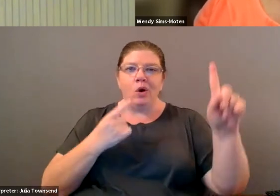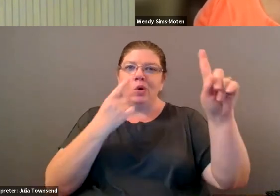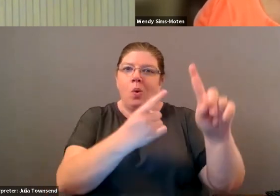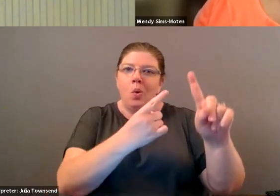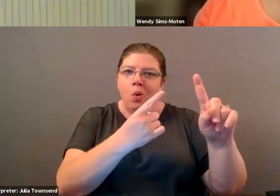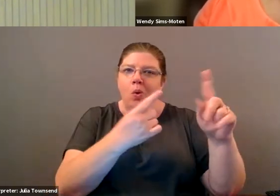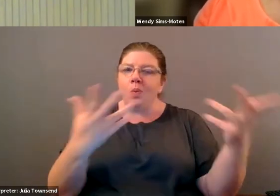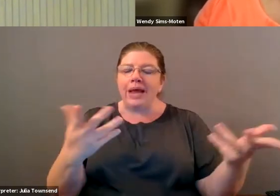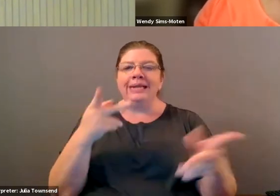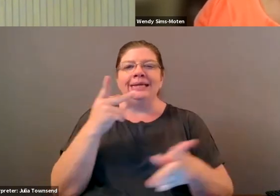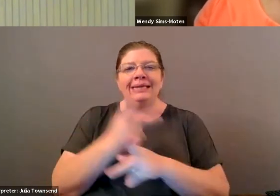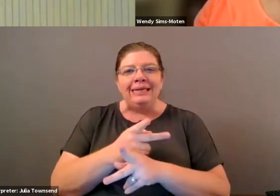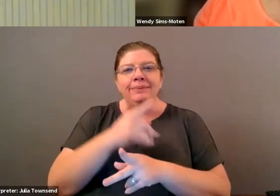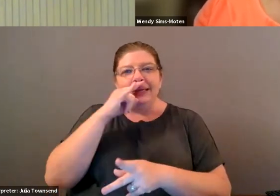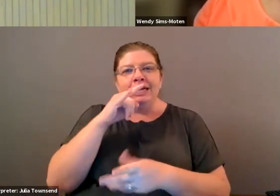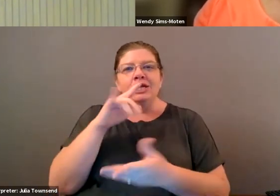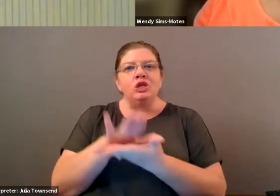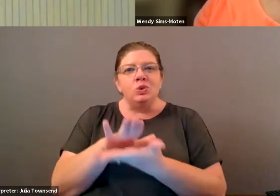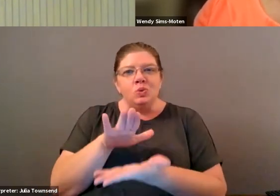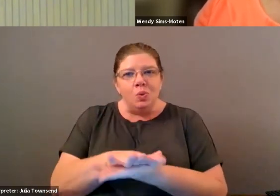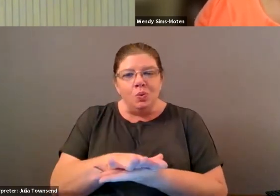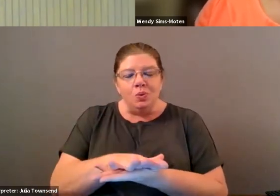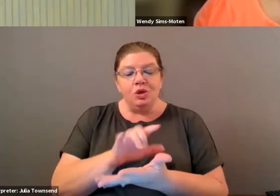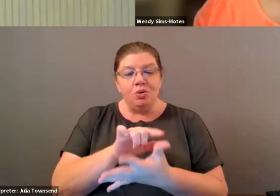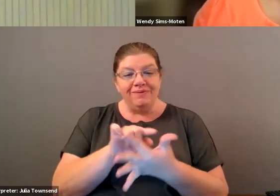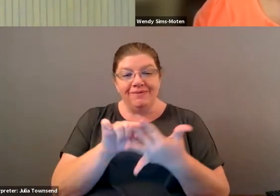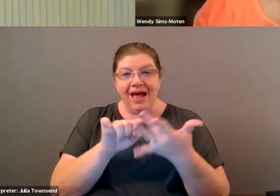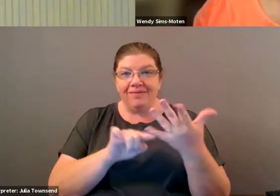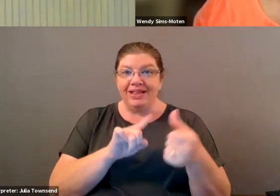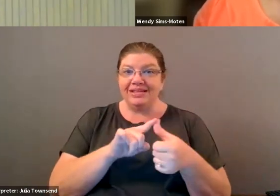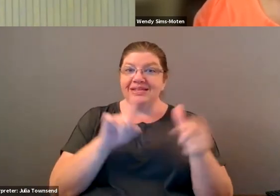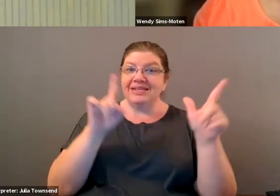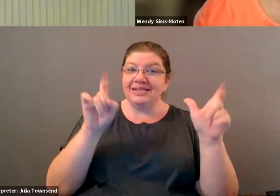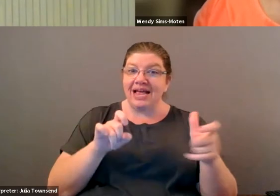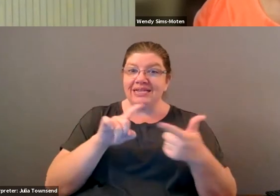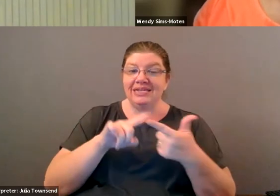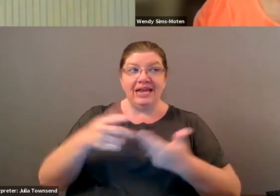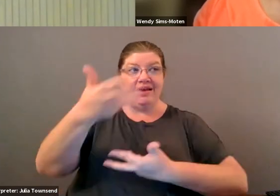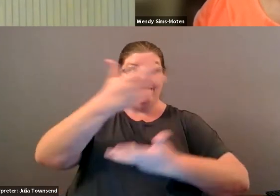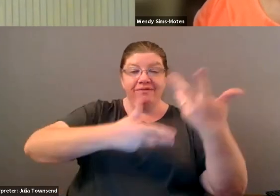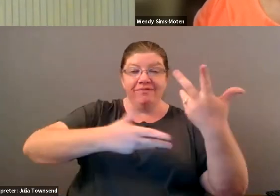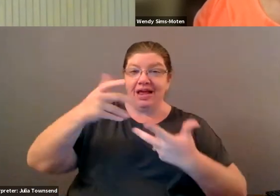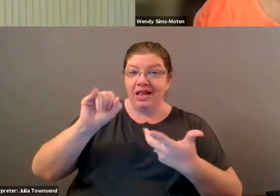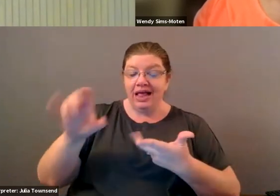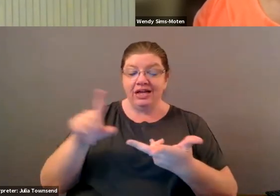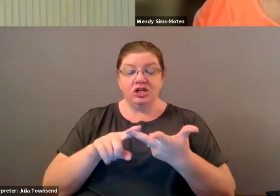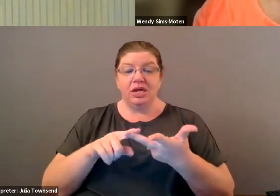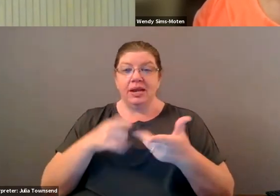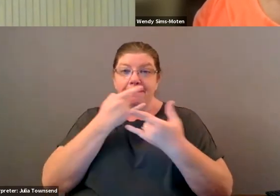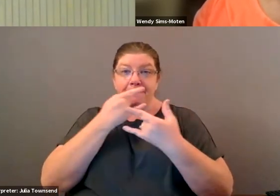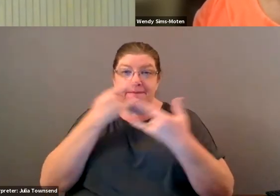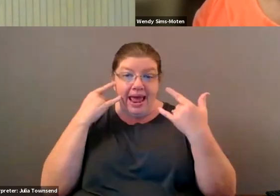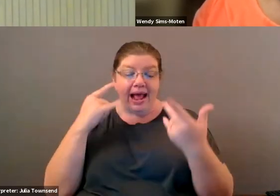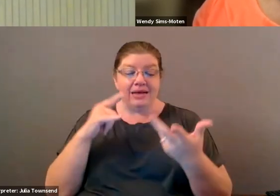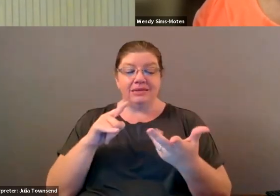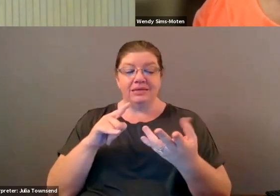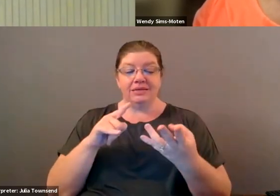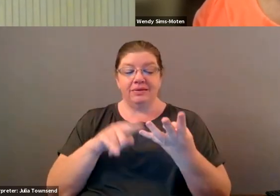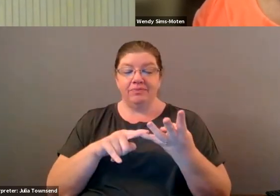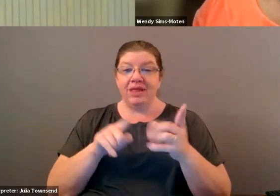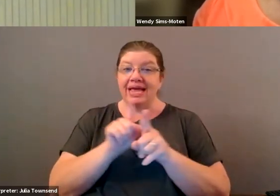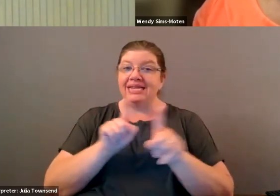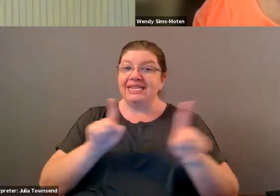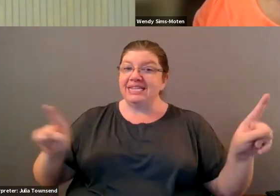kids in school. And so those five tools, testing, ventilation, masks, distancing, which means